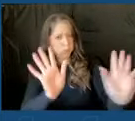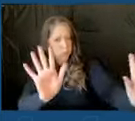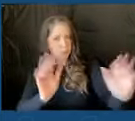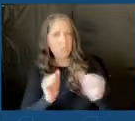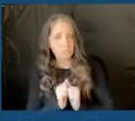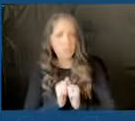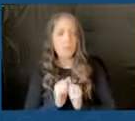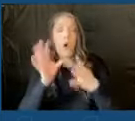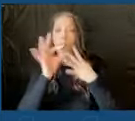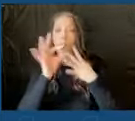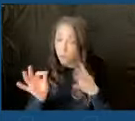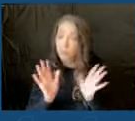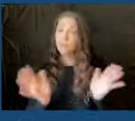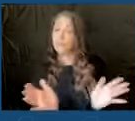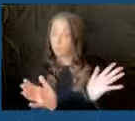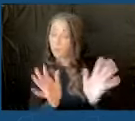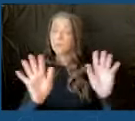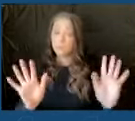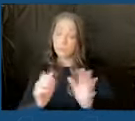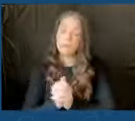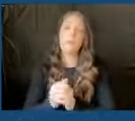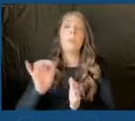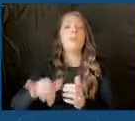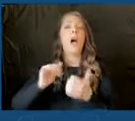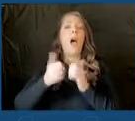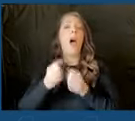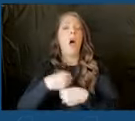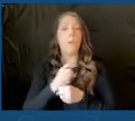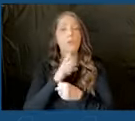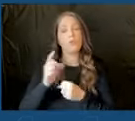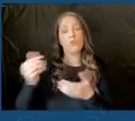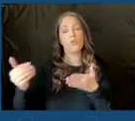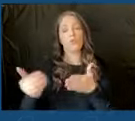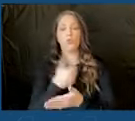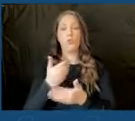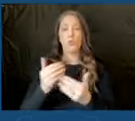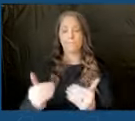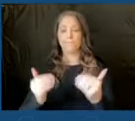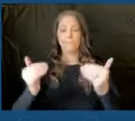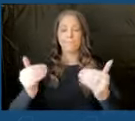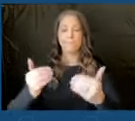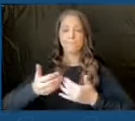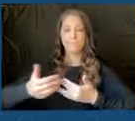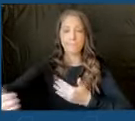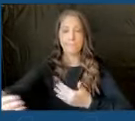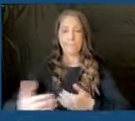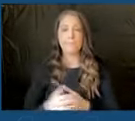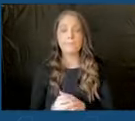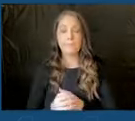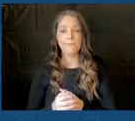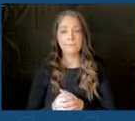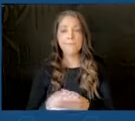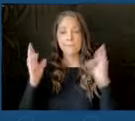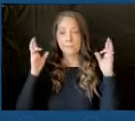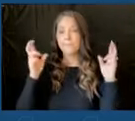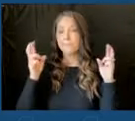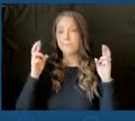So that's how we're going to make sure that we get to a new place. So I'm very optimistic. Yeah, I'm very optimistic that